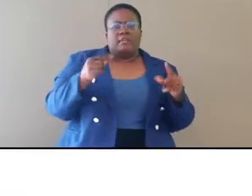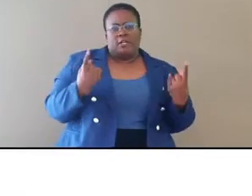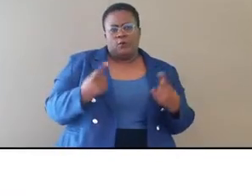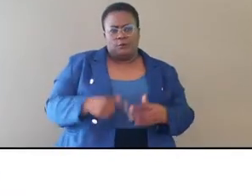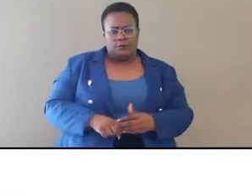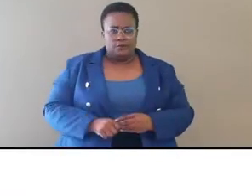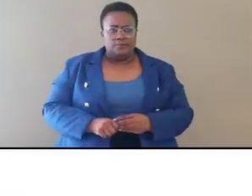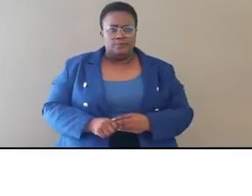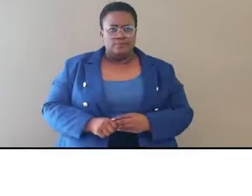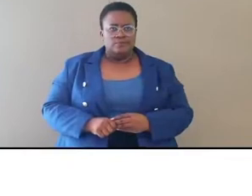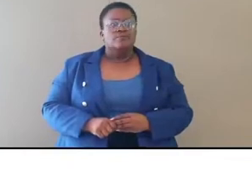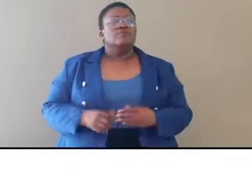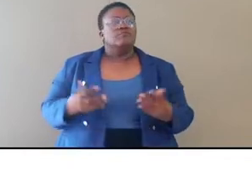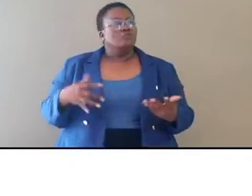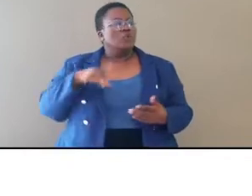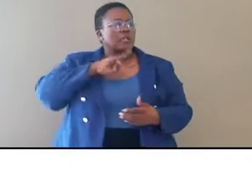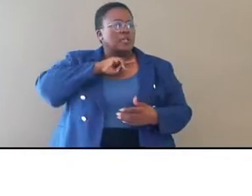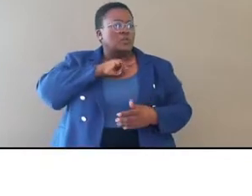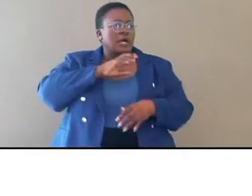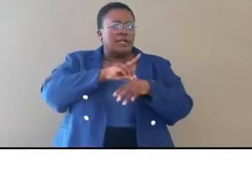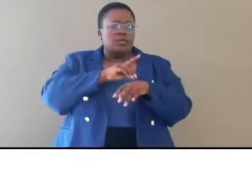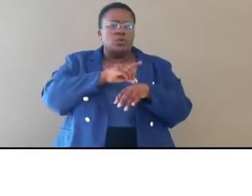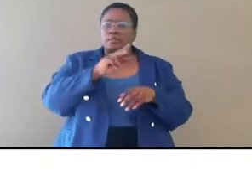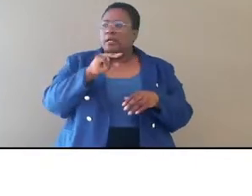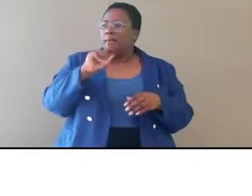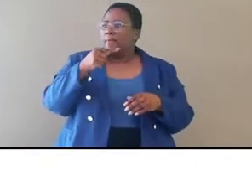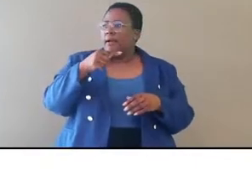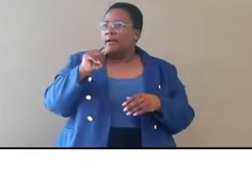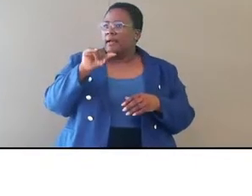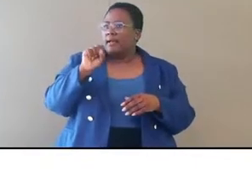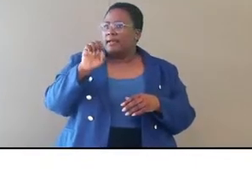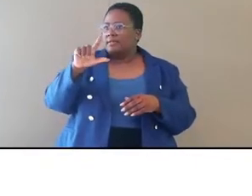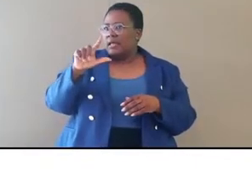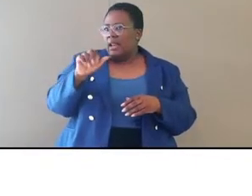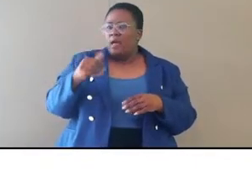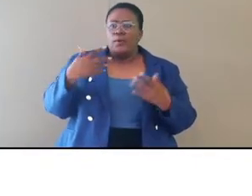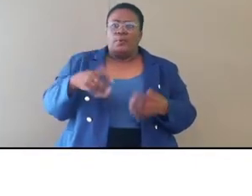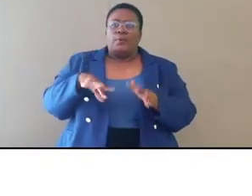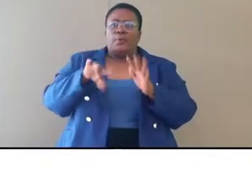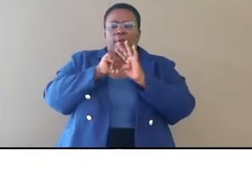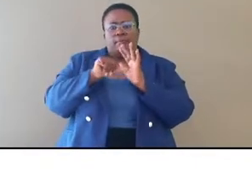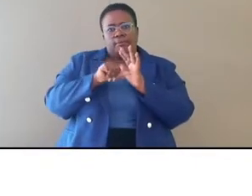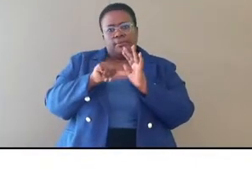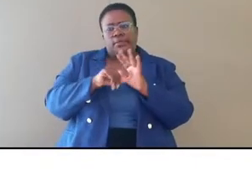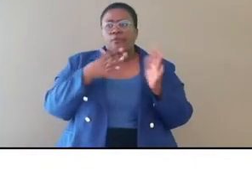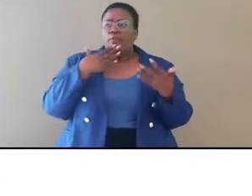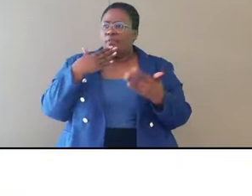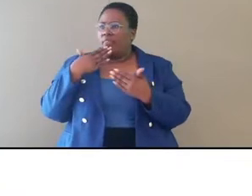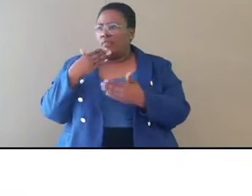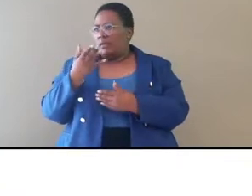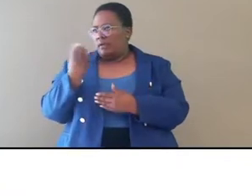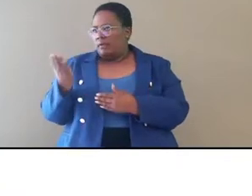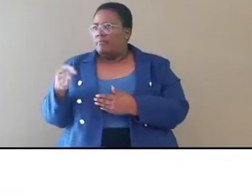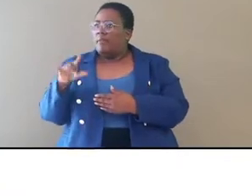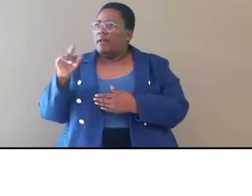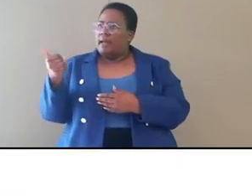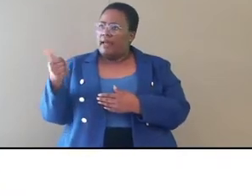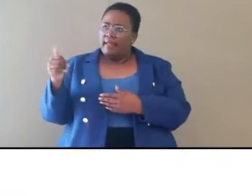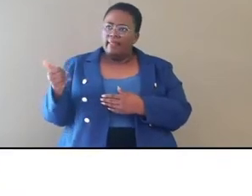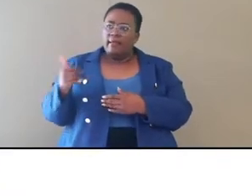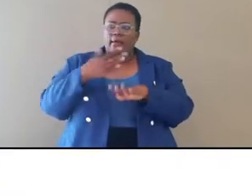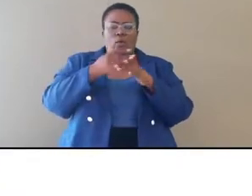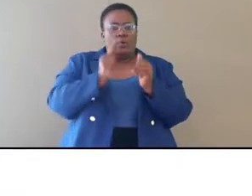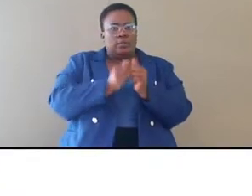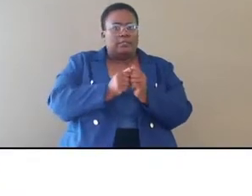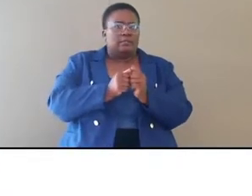implementable. Hence, Dr. Magasella and Selwyn are very critical, and we really thank them and other colleagues who were, you